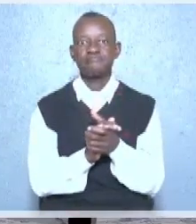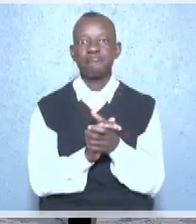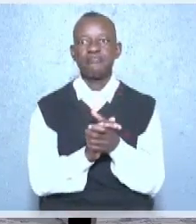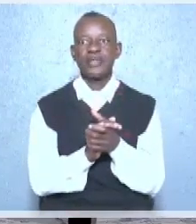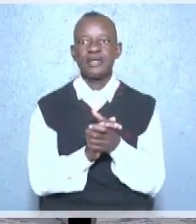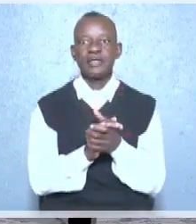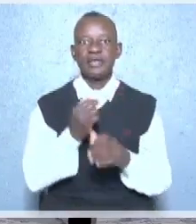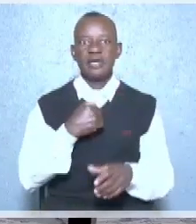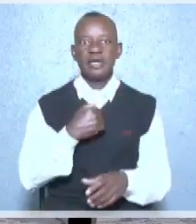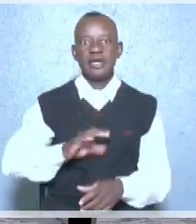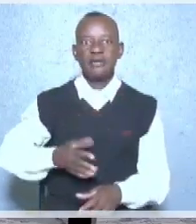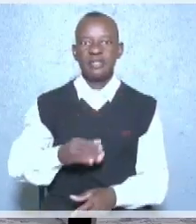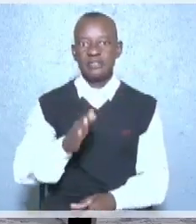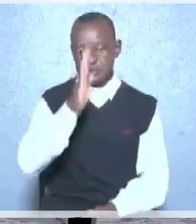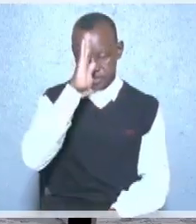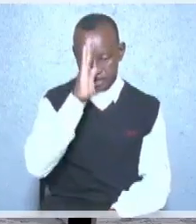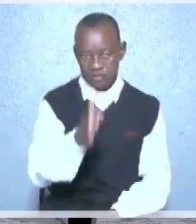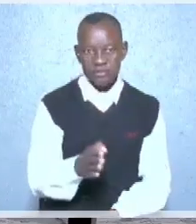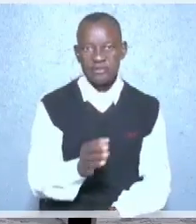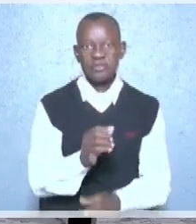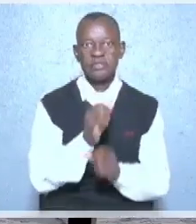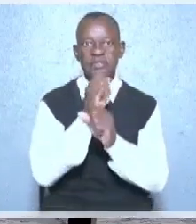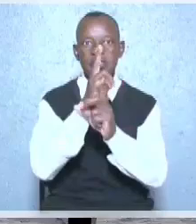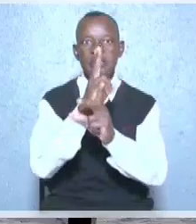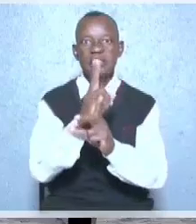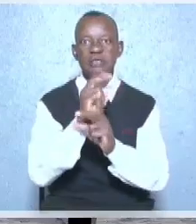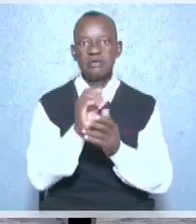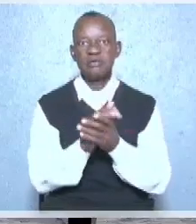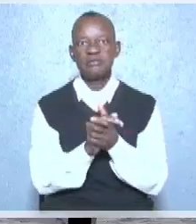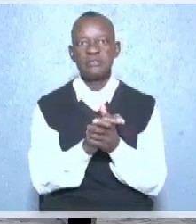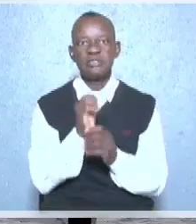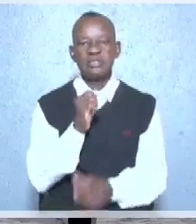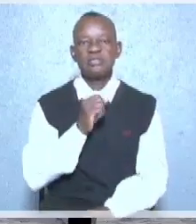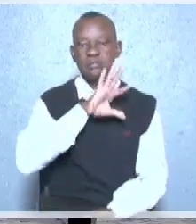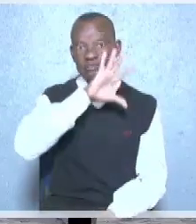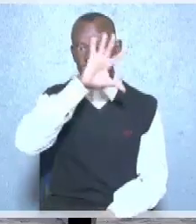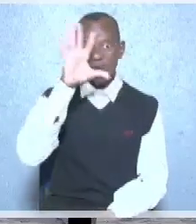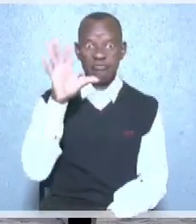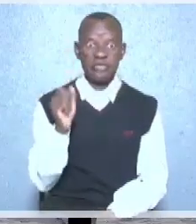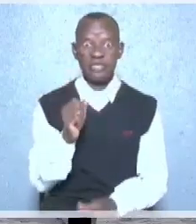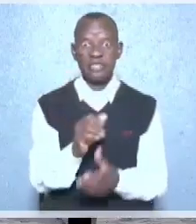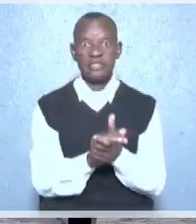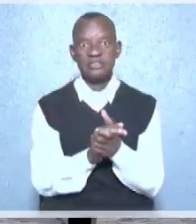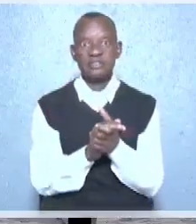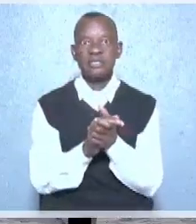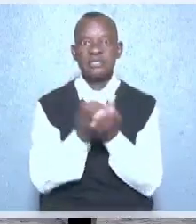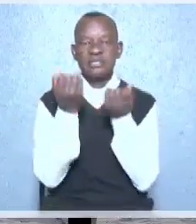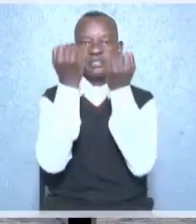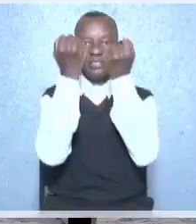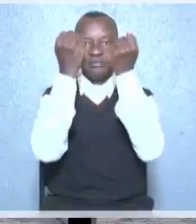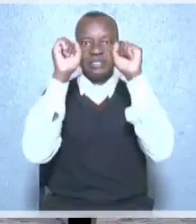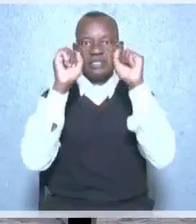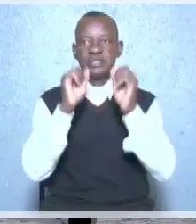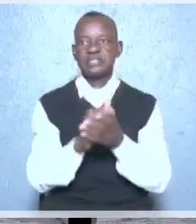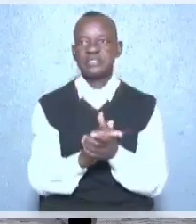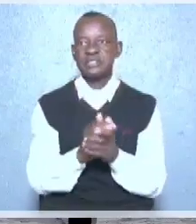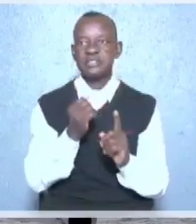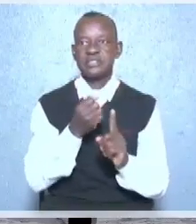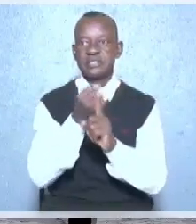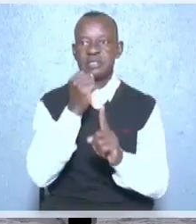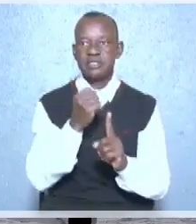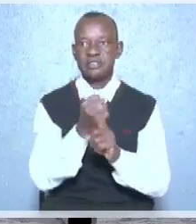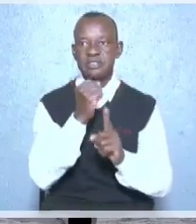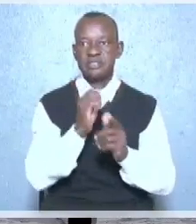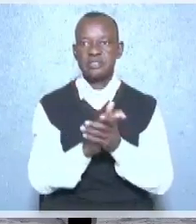to salute an icon of the African liberation struggle. And my first personal kind